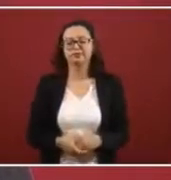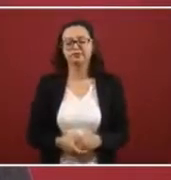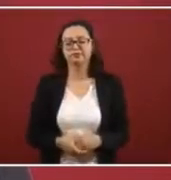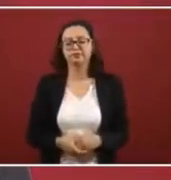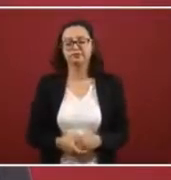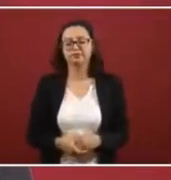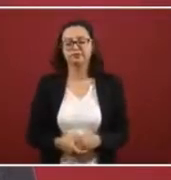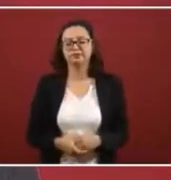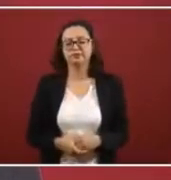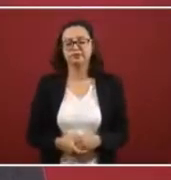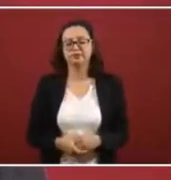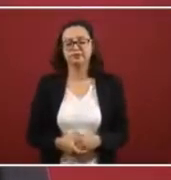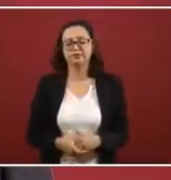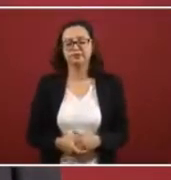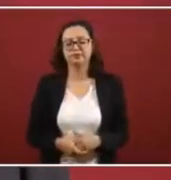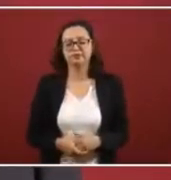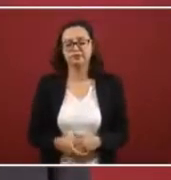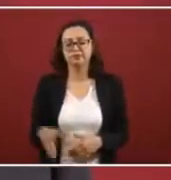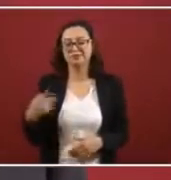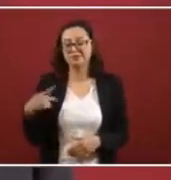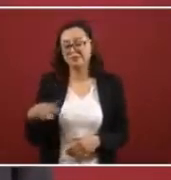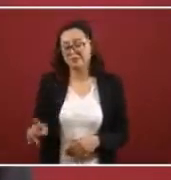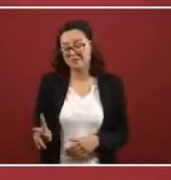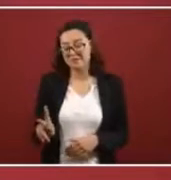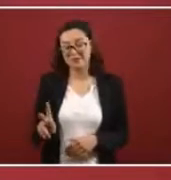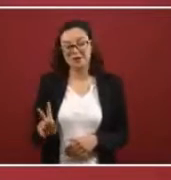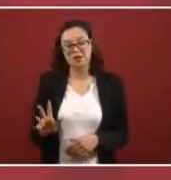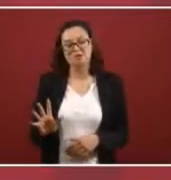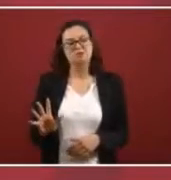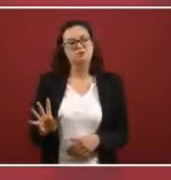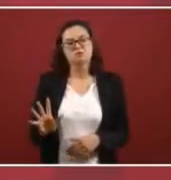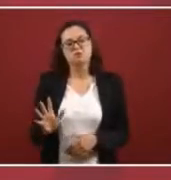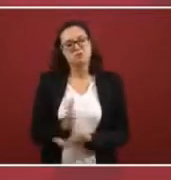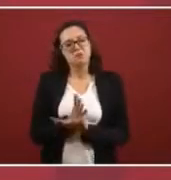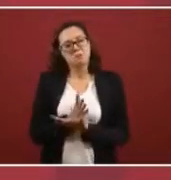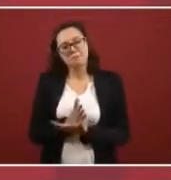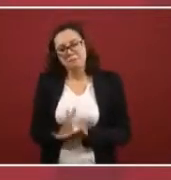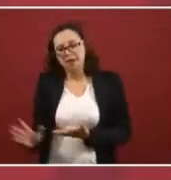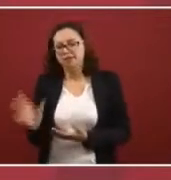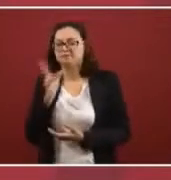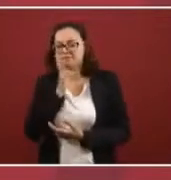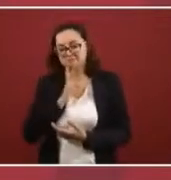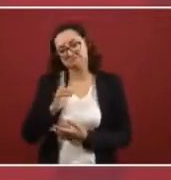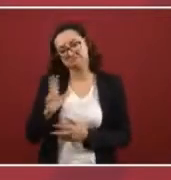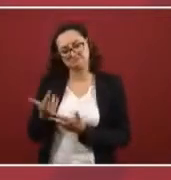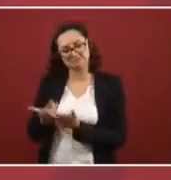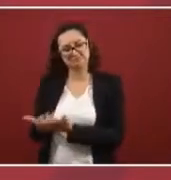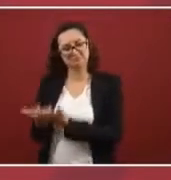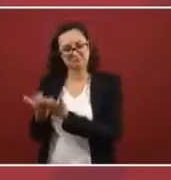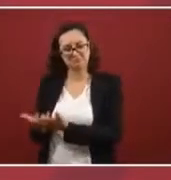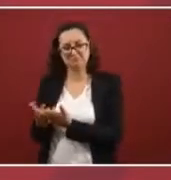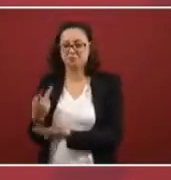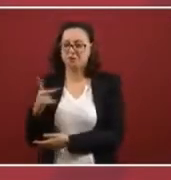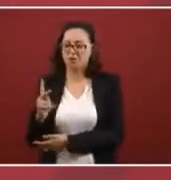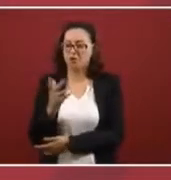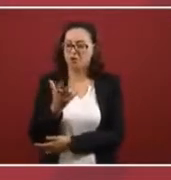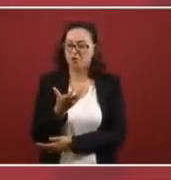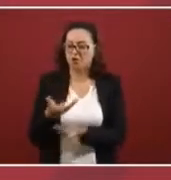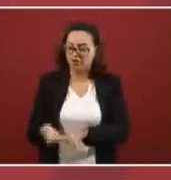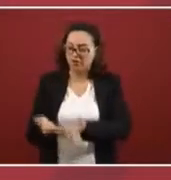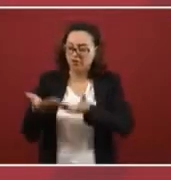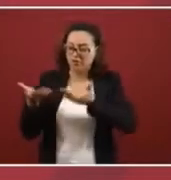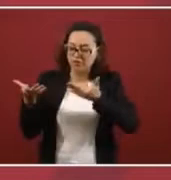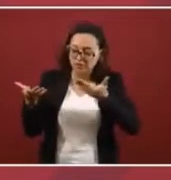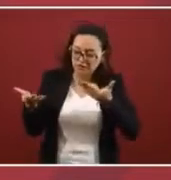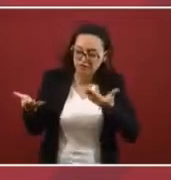waistband girdle. But more than the petroleum, it's fertile